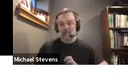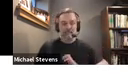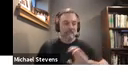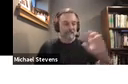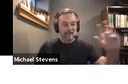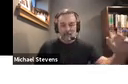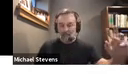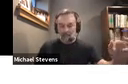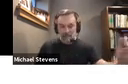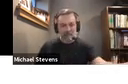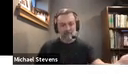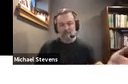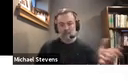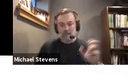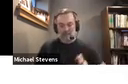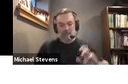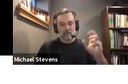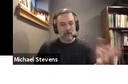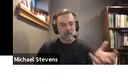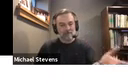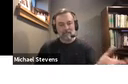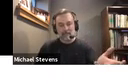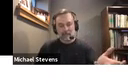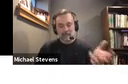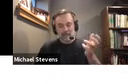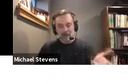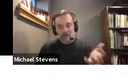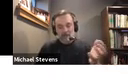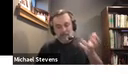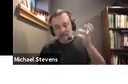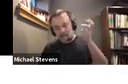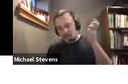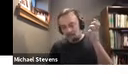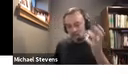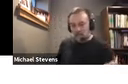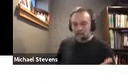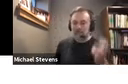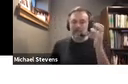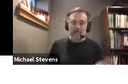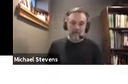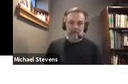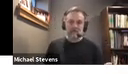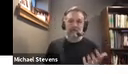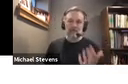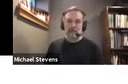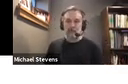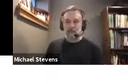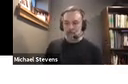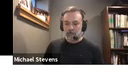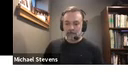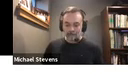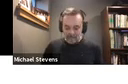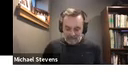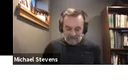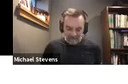events, when we look at, uh, the translation process, we're always thinking about how can we equip linguists to do their